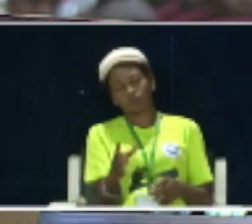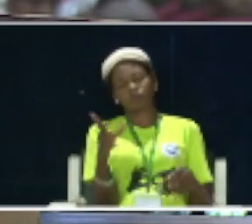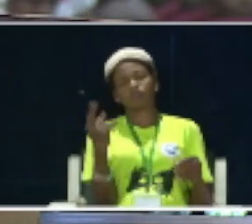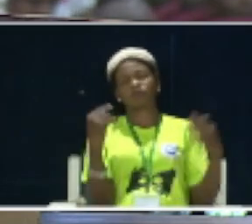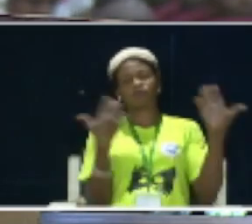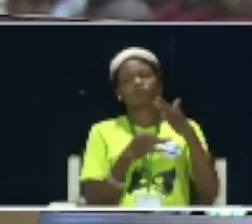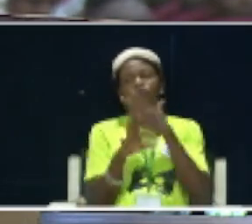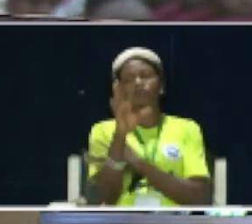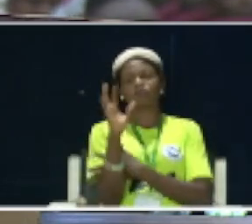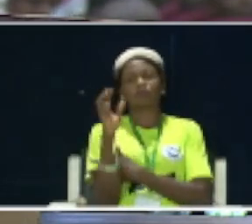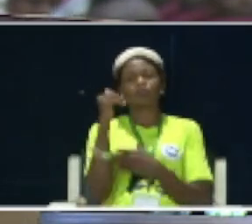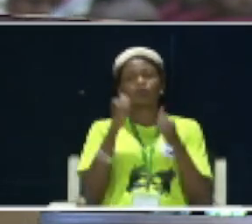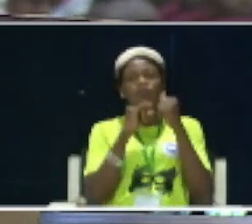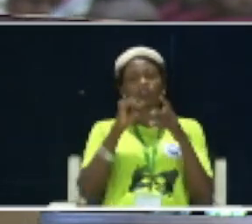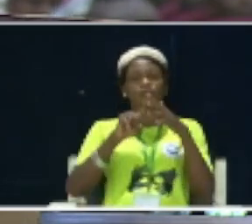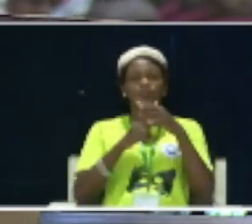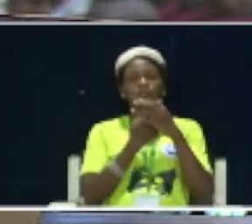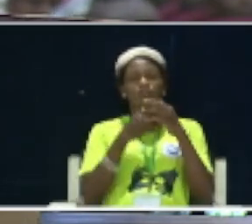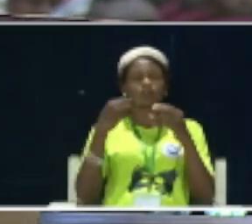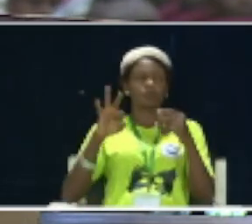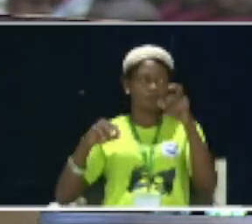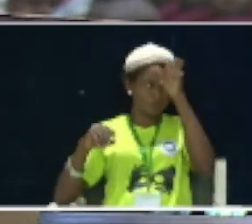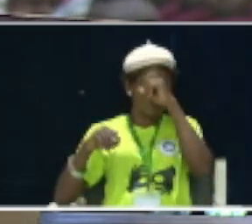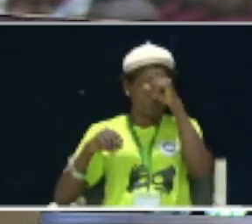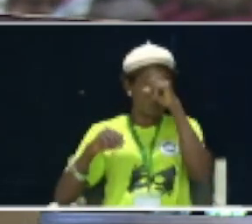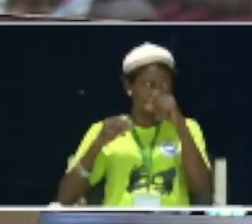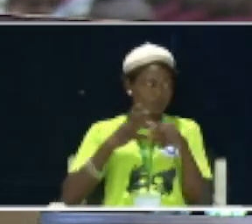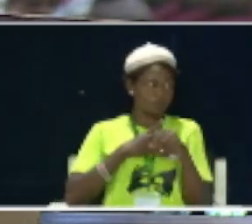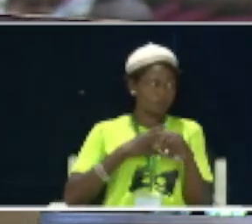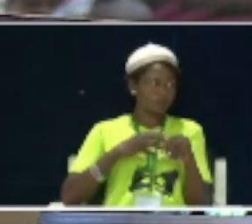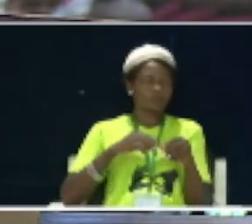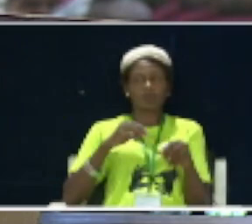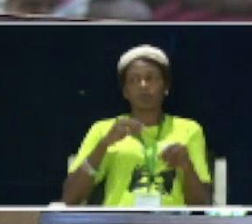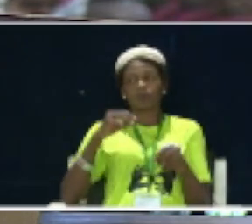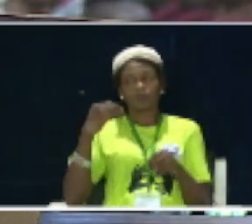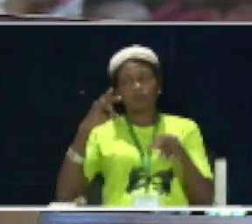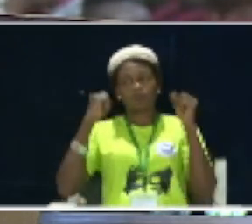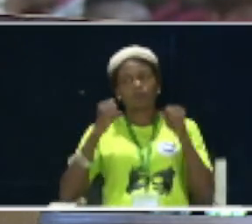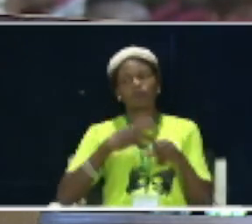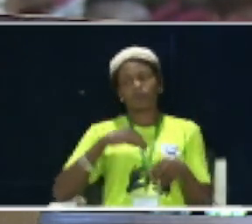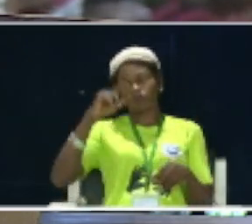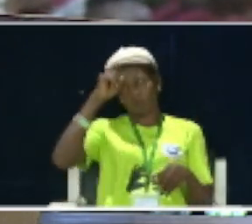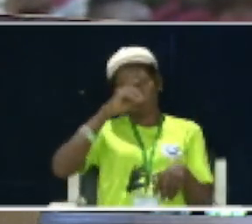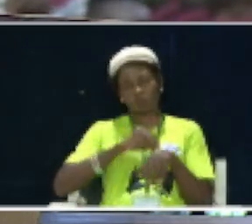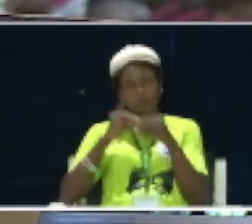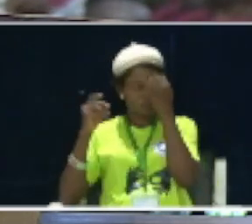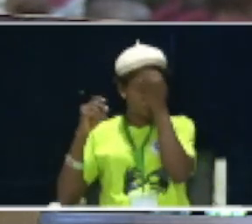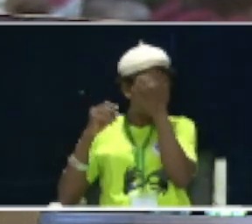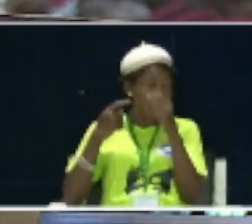God, which is the beginning and retention of power and wisdom. But